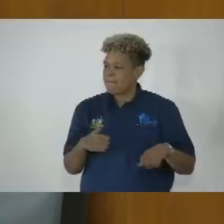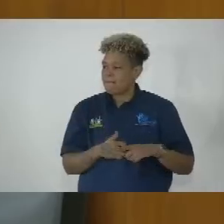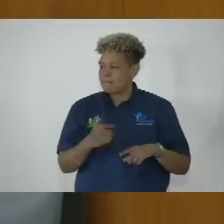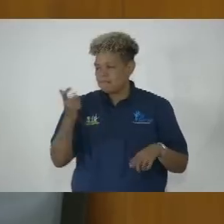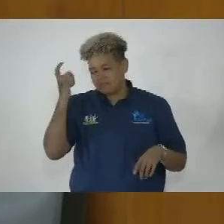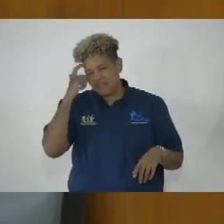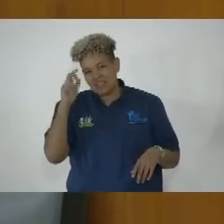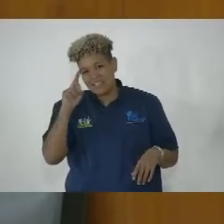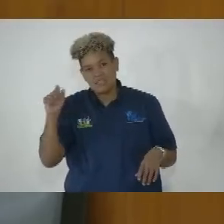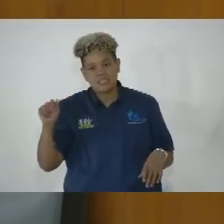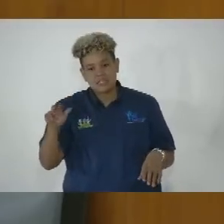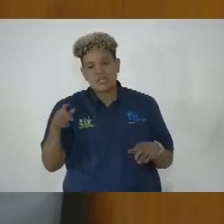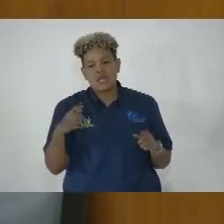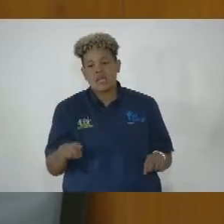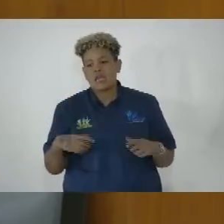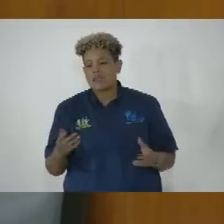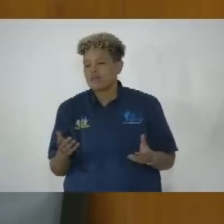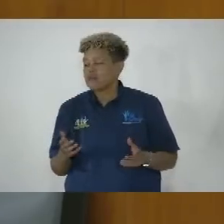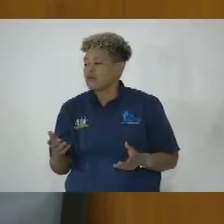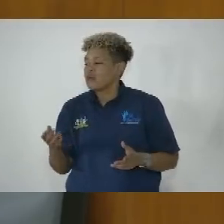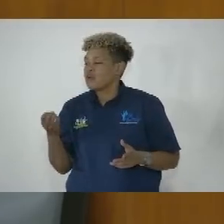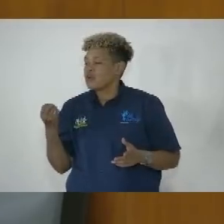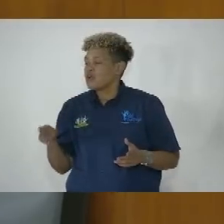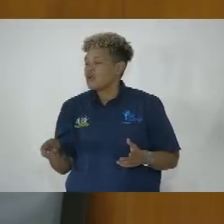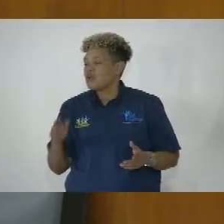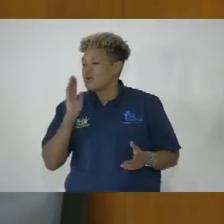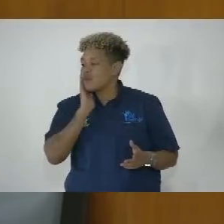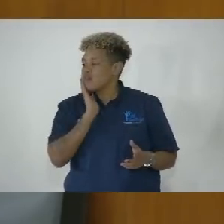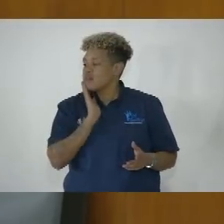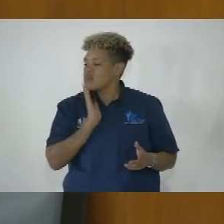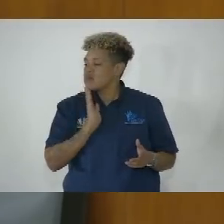mentally disabled or has